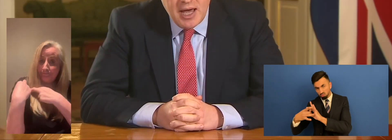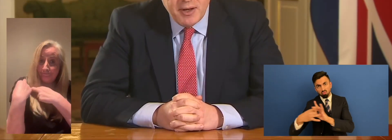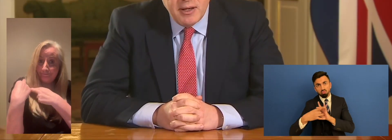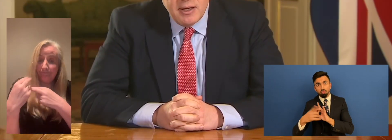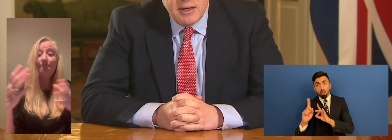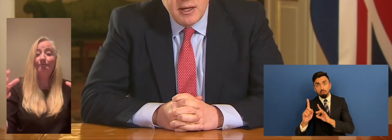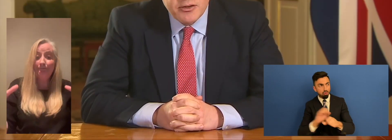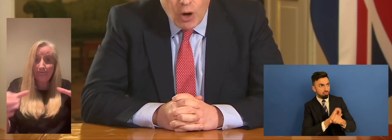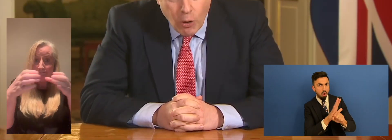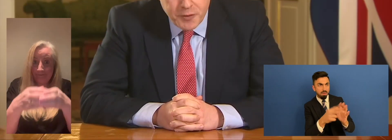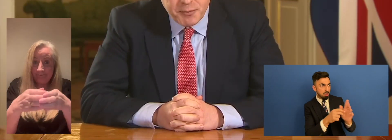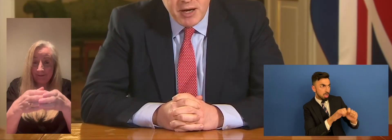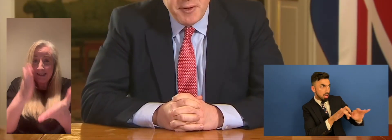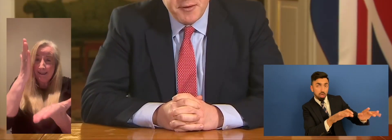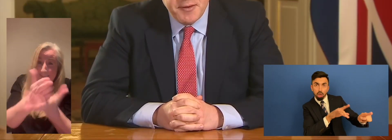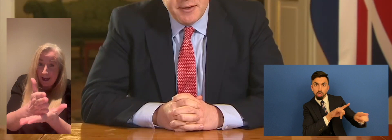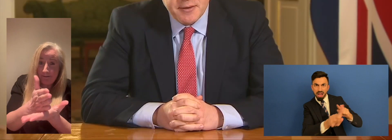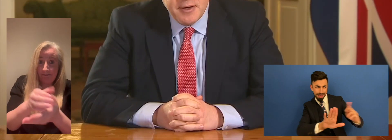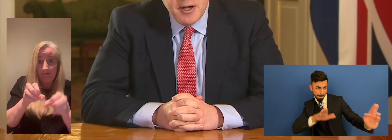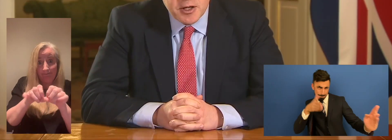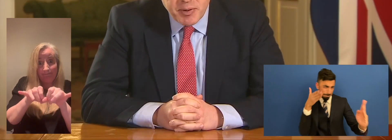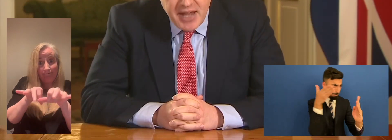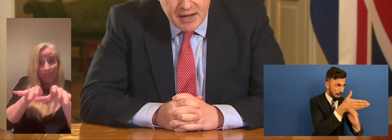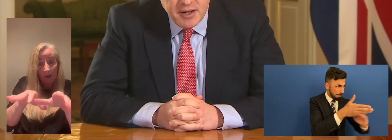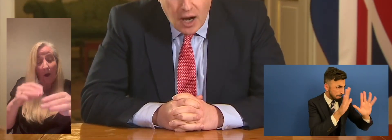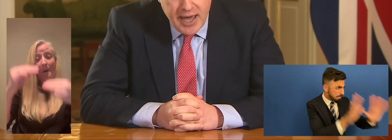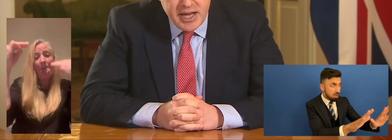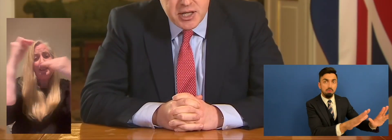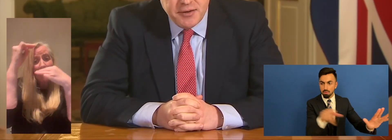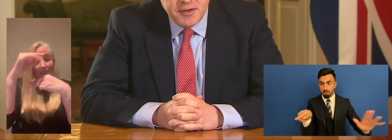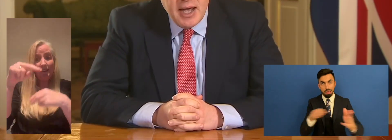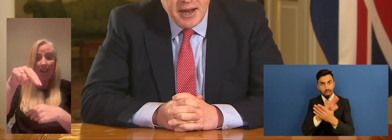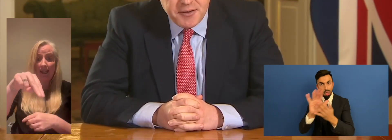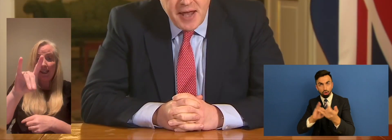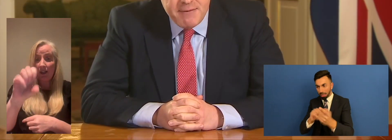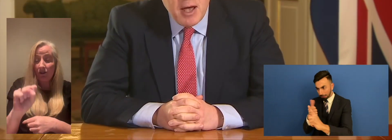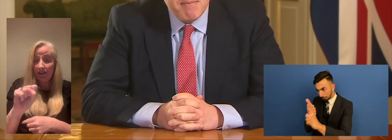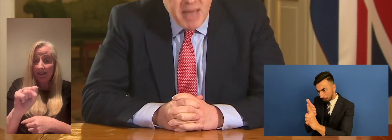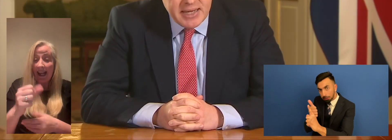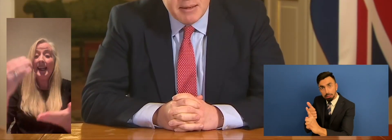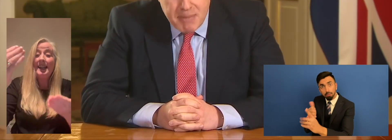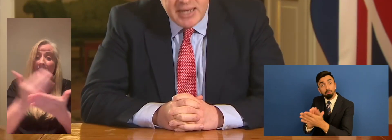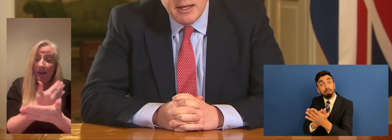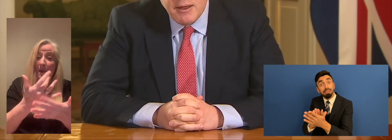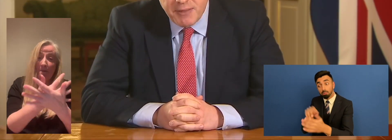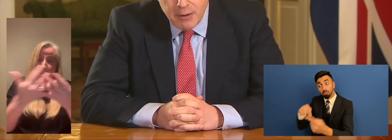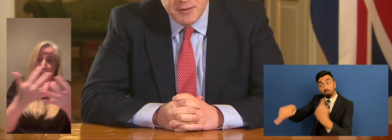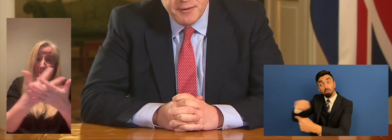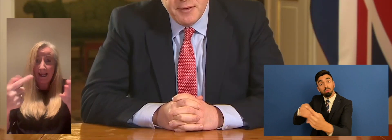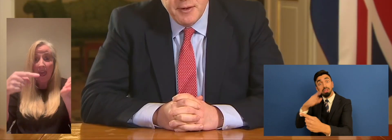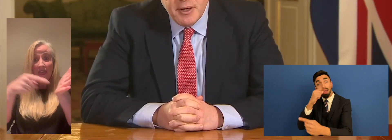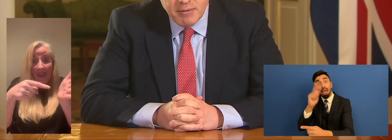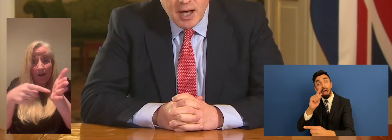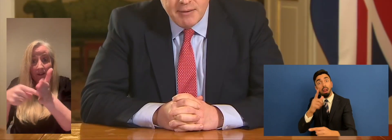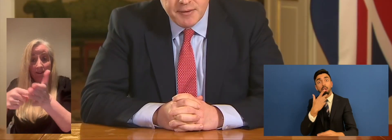join together to halt the spread of this disease, to protect our NHS and to save many, many